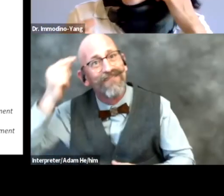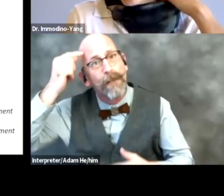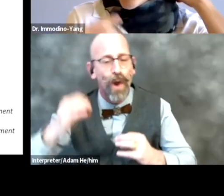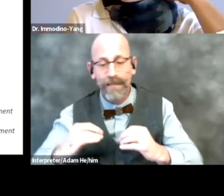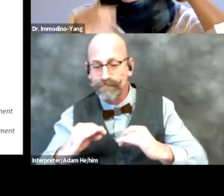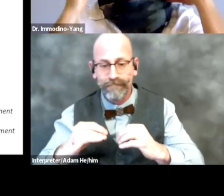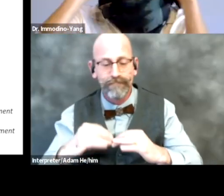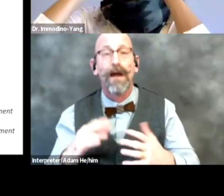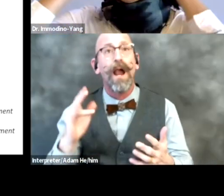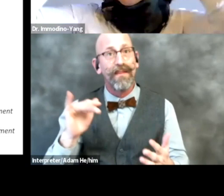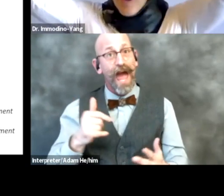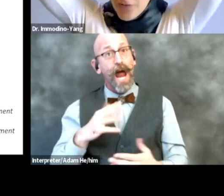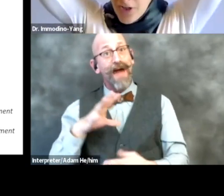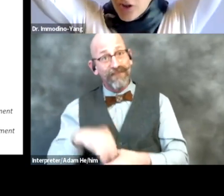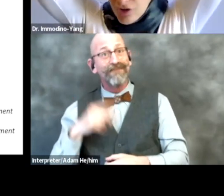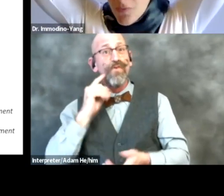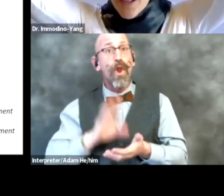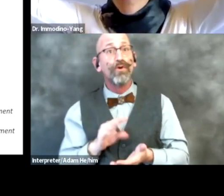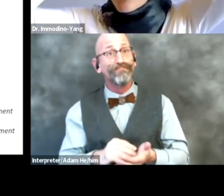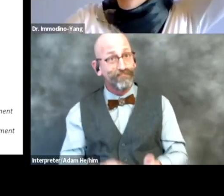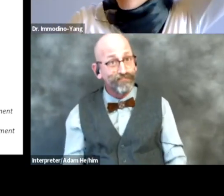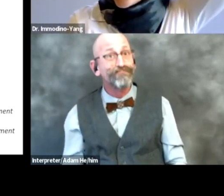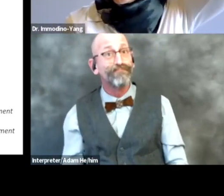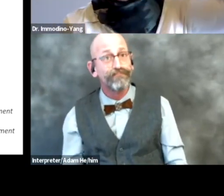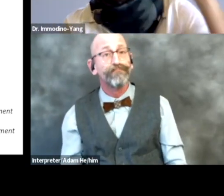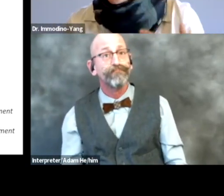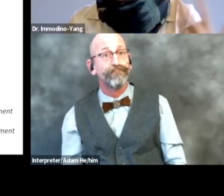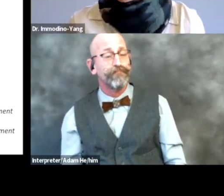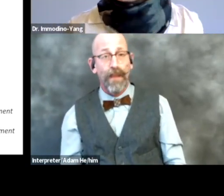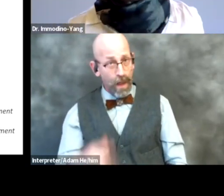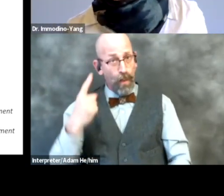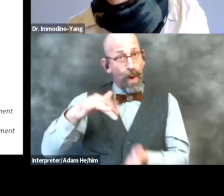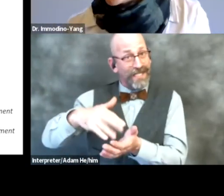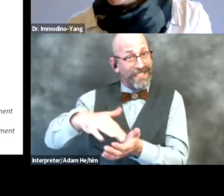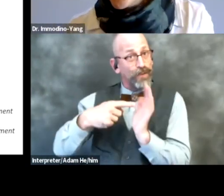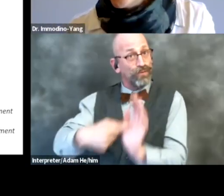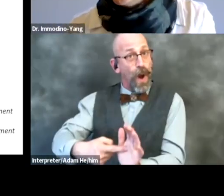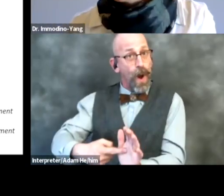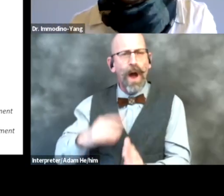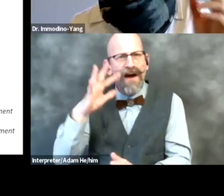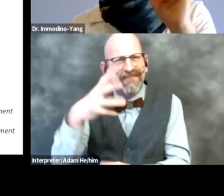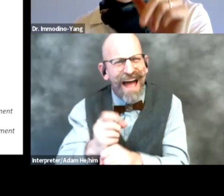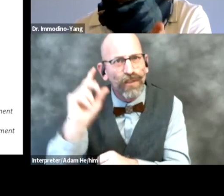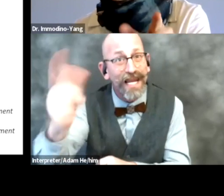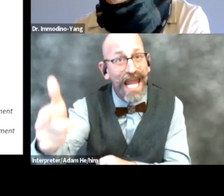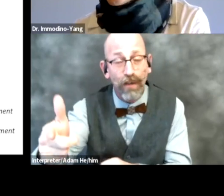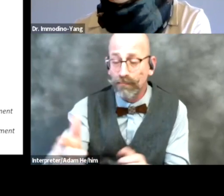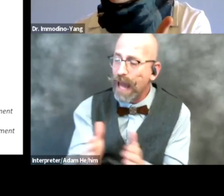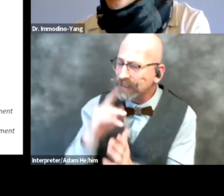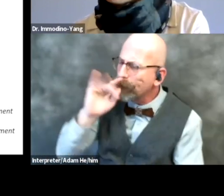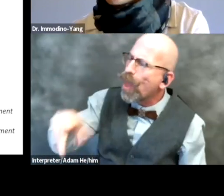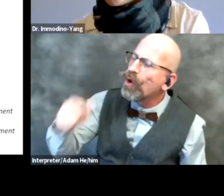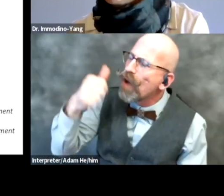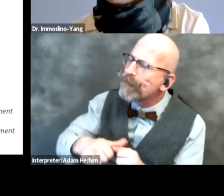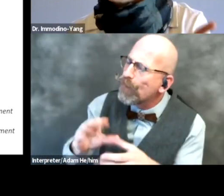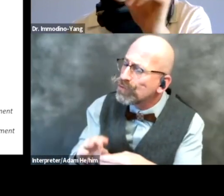in learning. So we actually have a study showing that 5 years later, when we ask the kids what they remember about the stories, the more transcendently